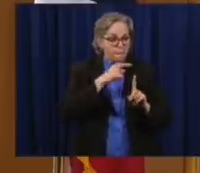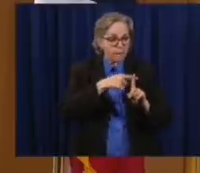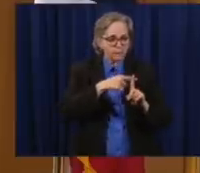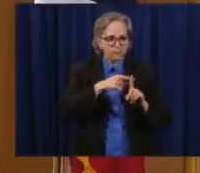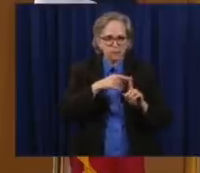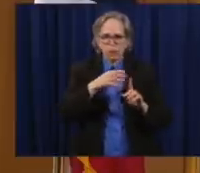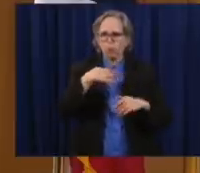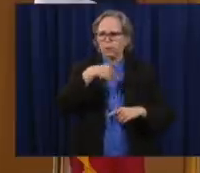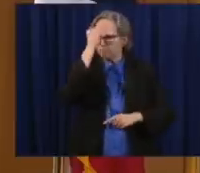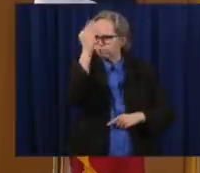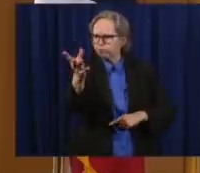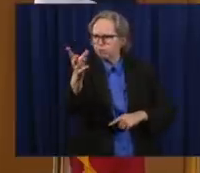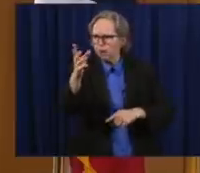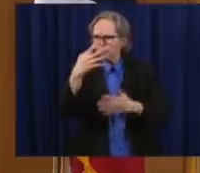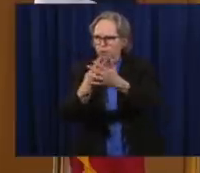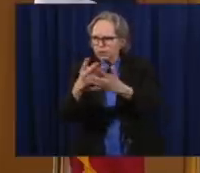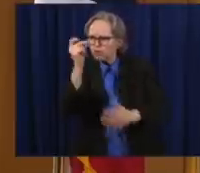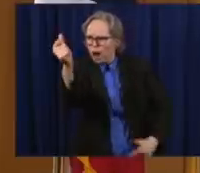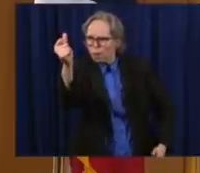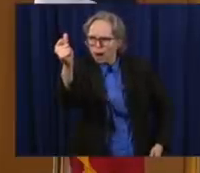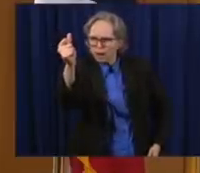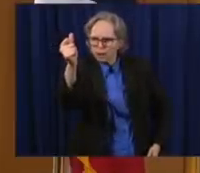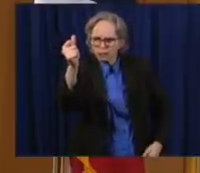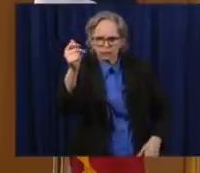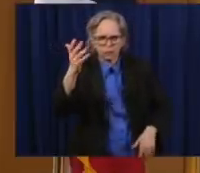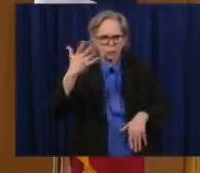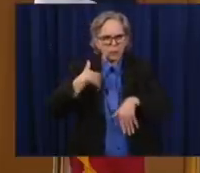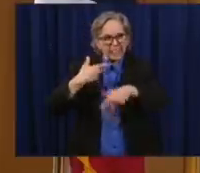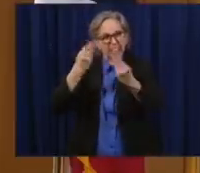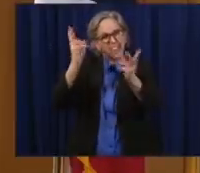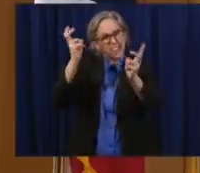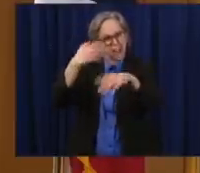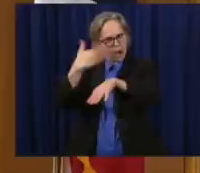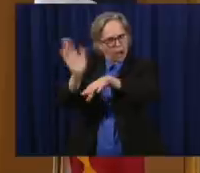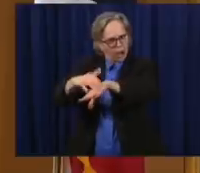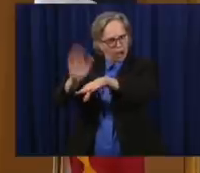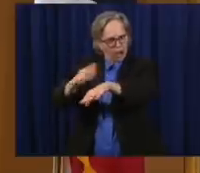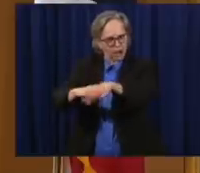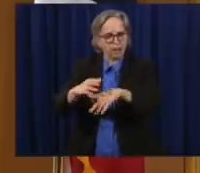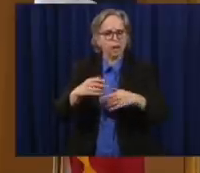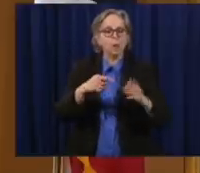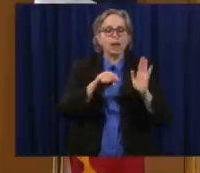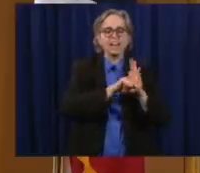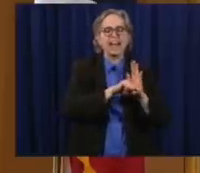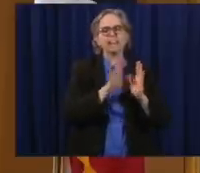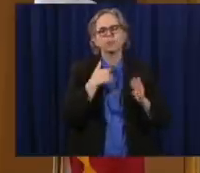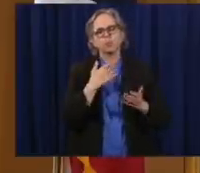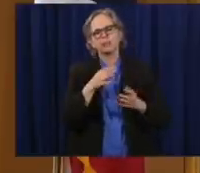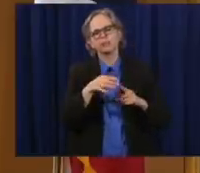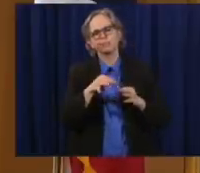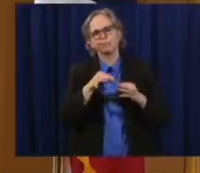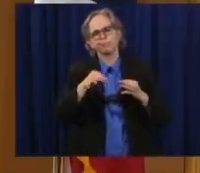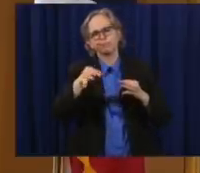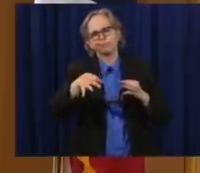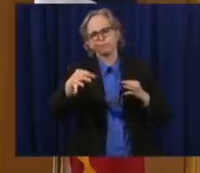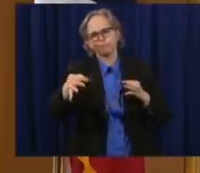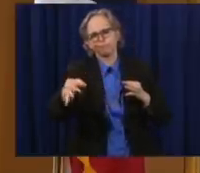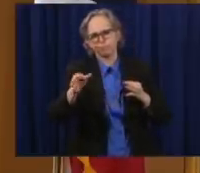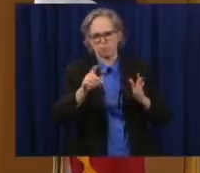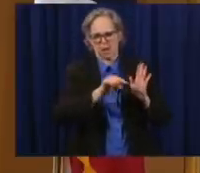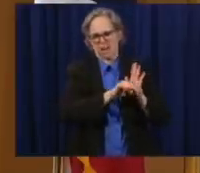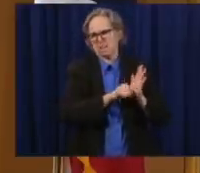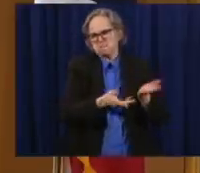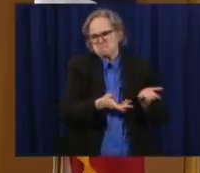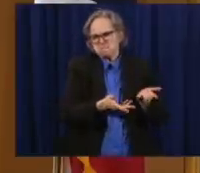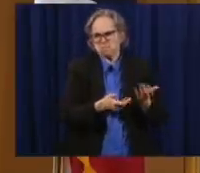person is positive. I think the numbers will be more accurate within the next